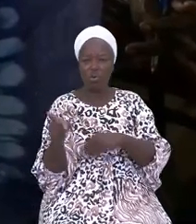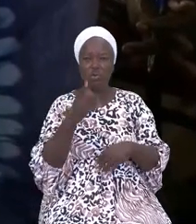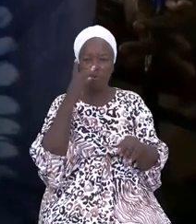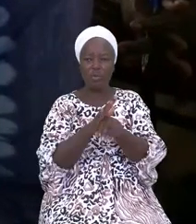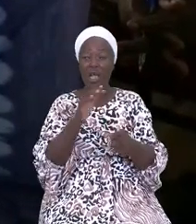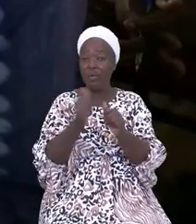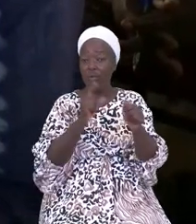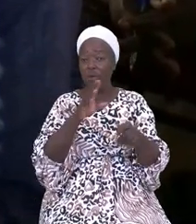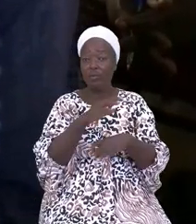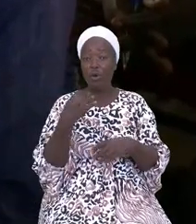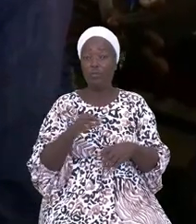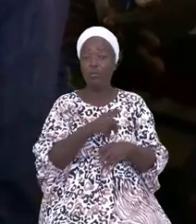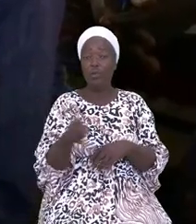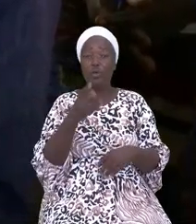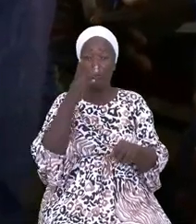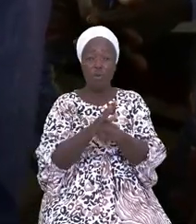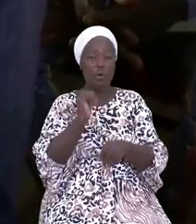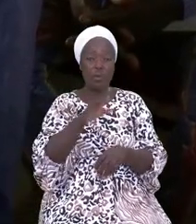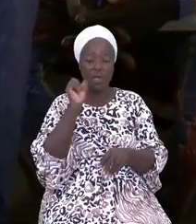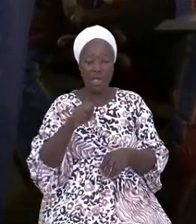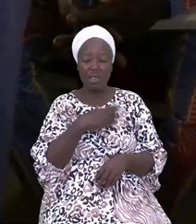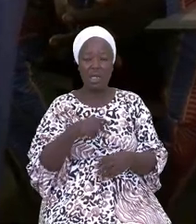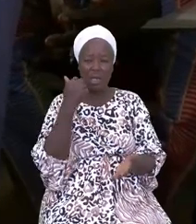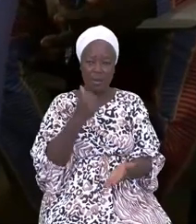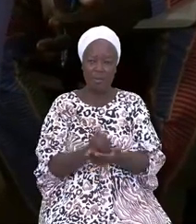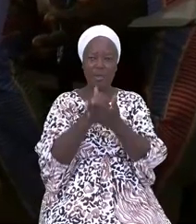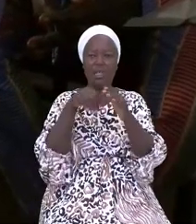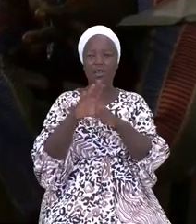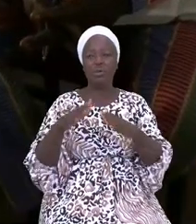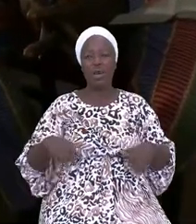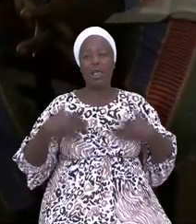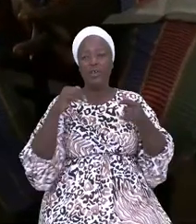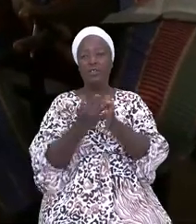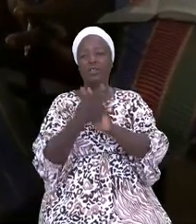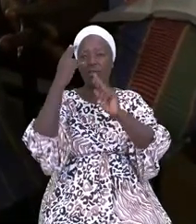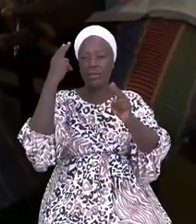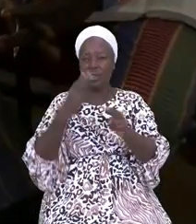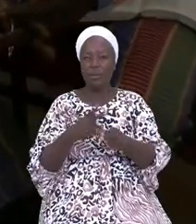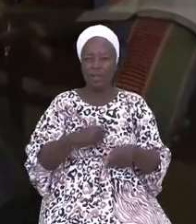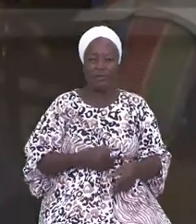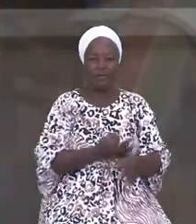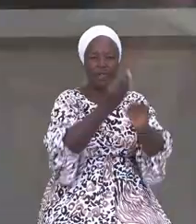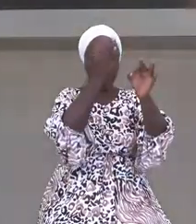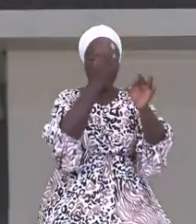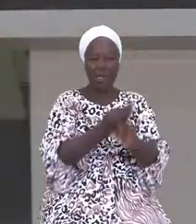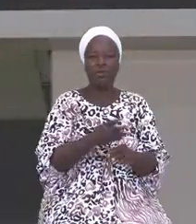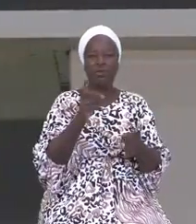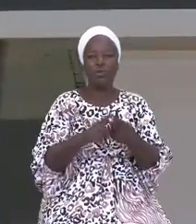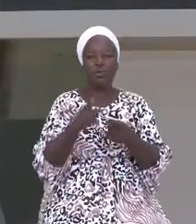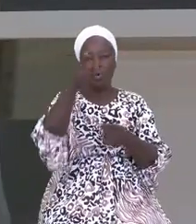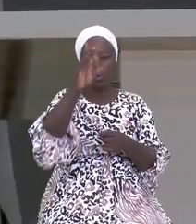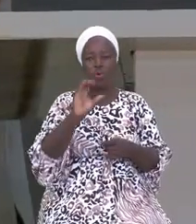those promises will be yes and amen in your life, in Jesus' name. The faithfulness to